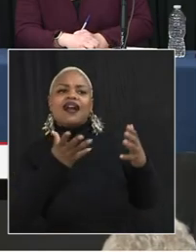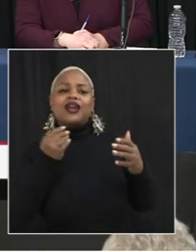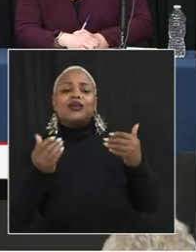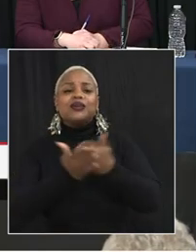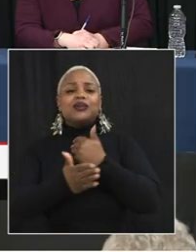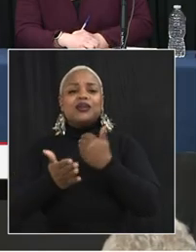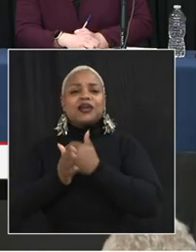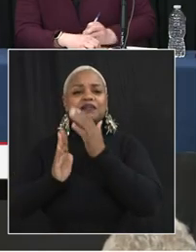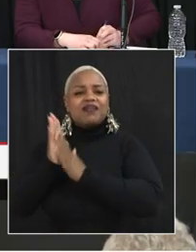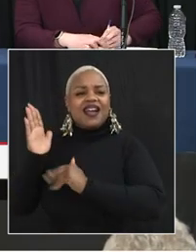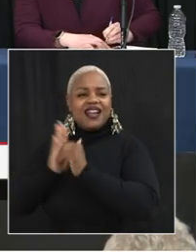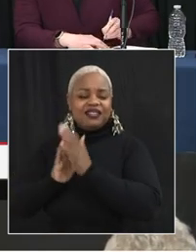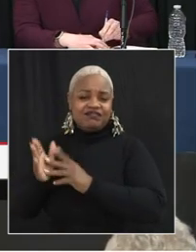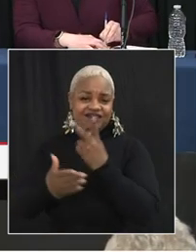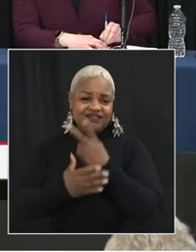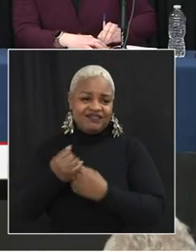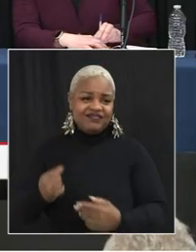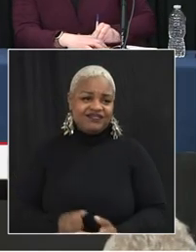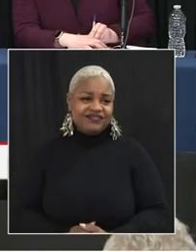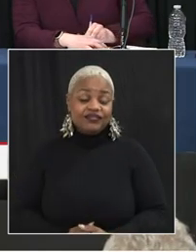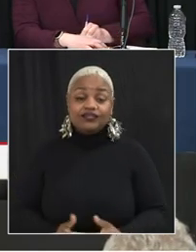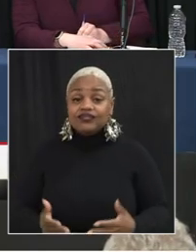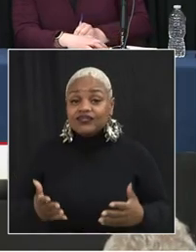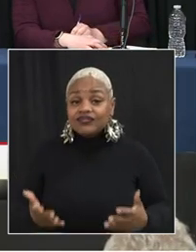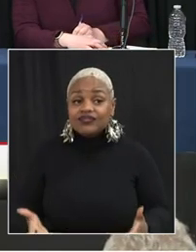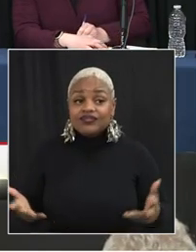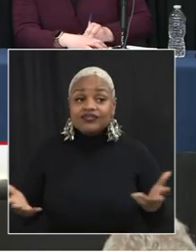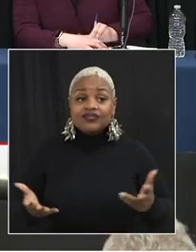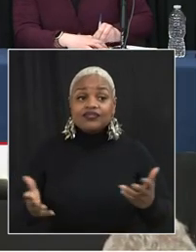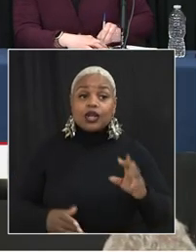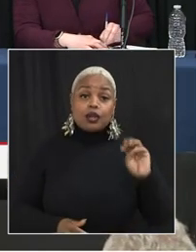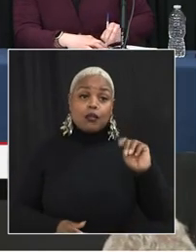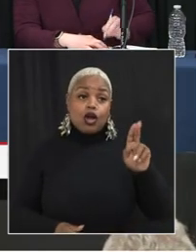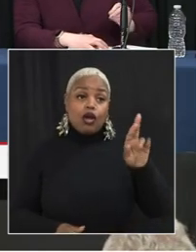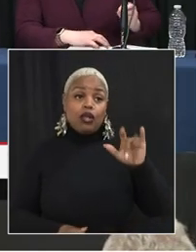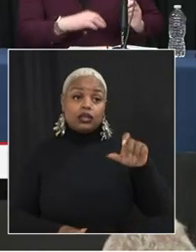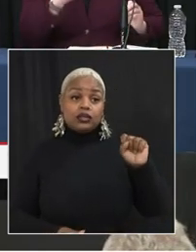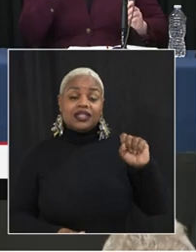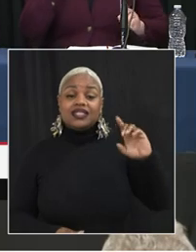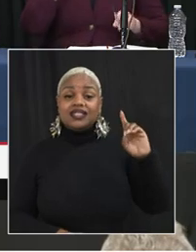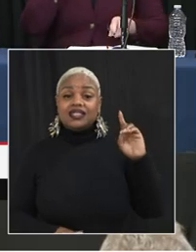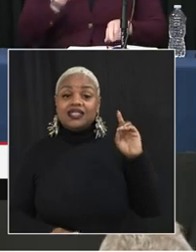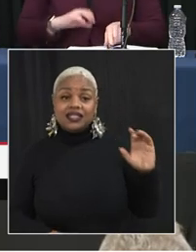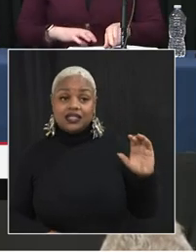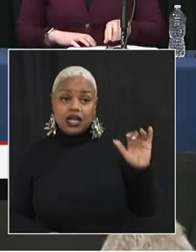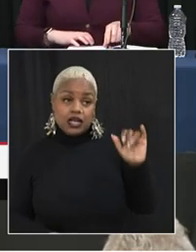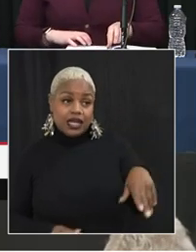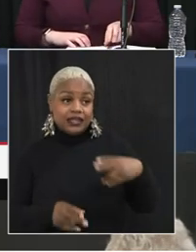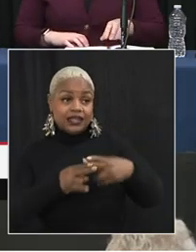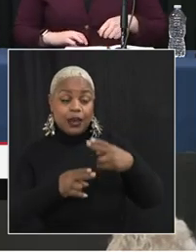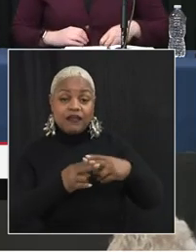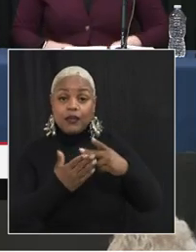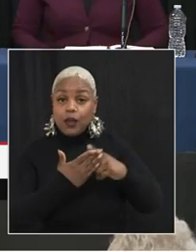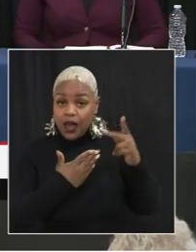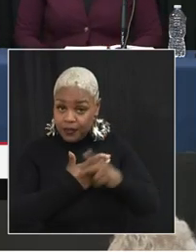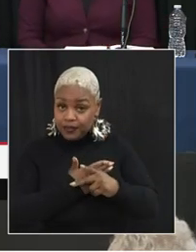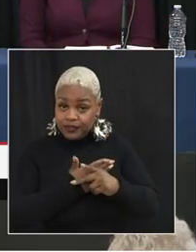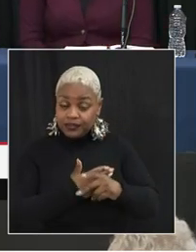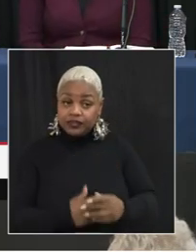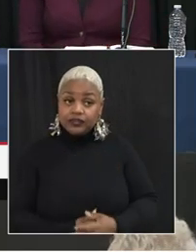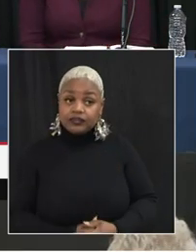that, Murals DC at DPW is a good place to check for requesting a mural.